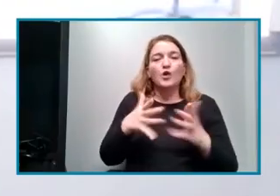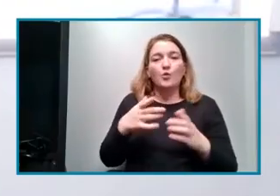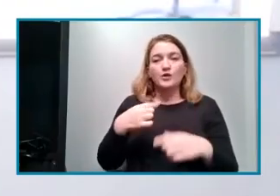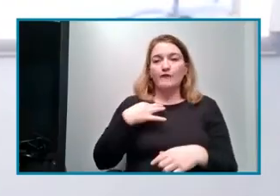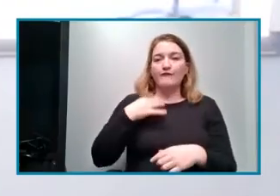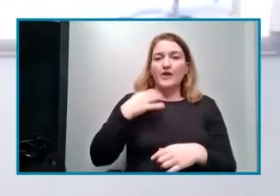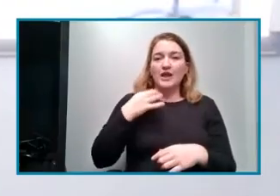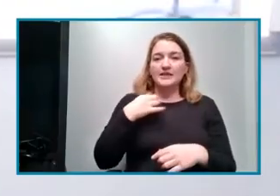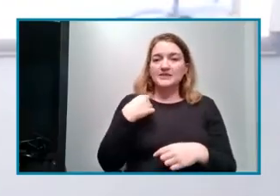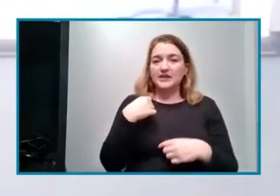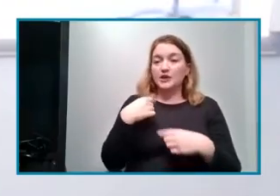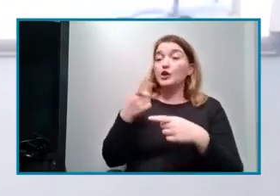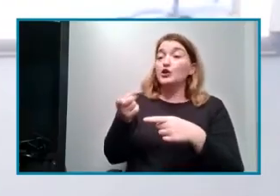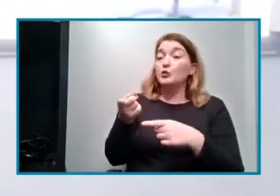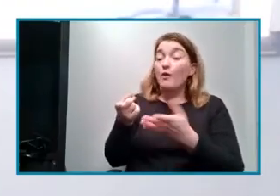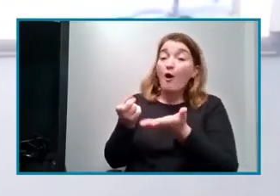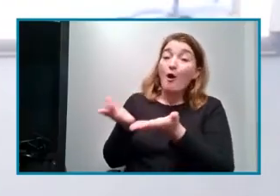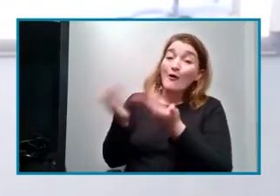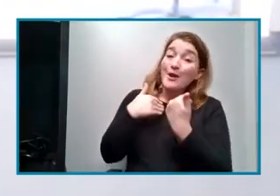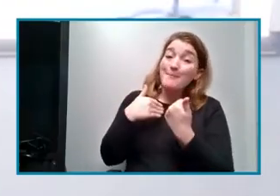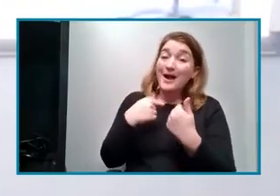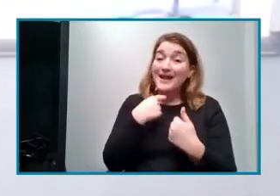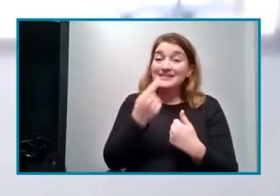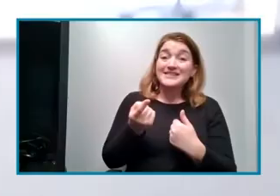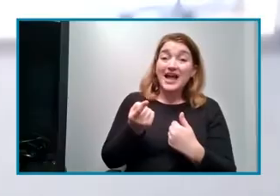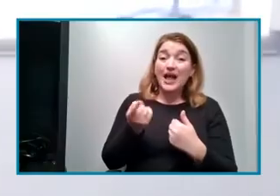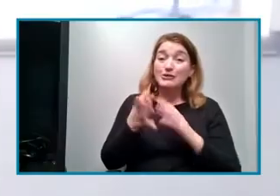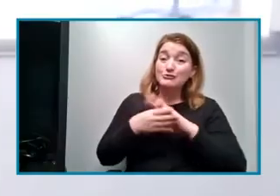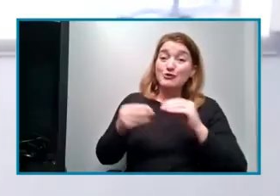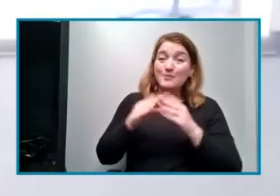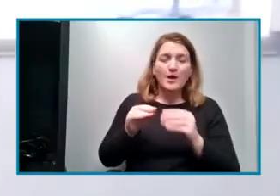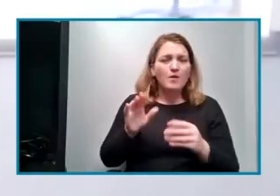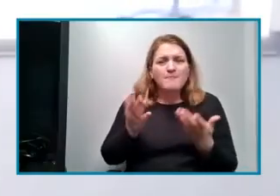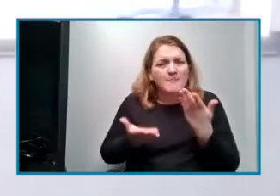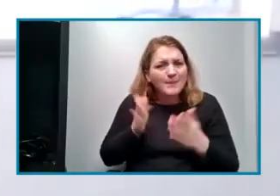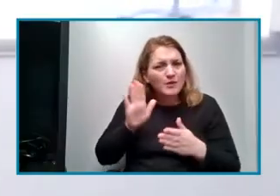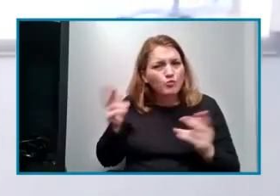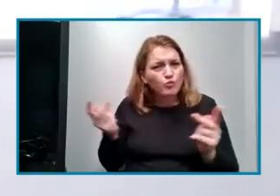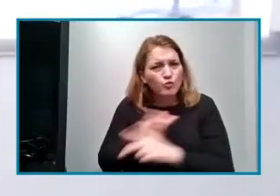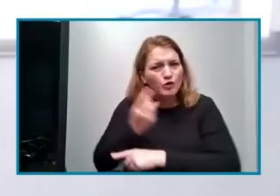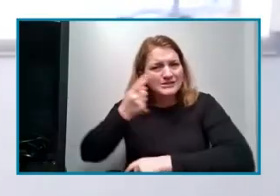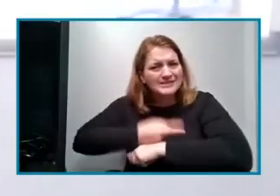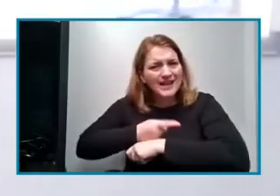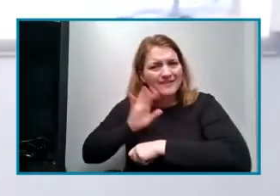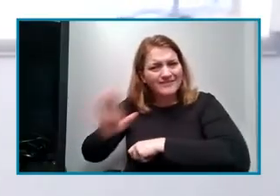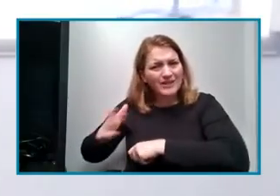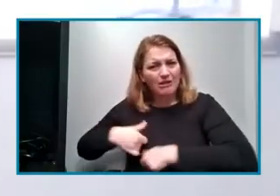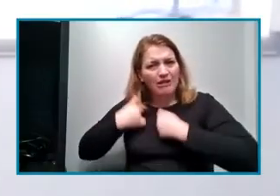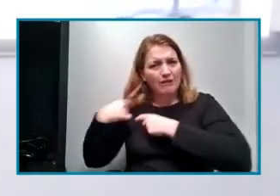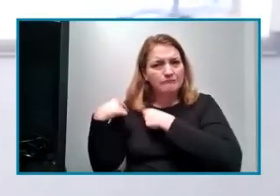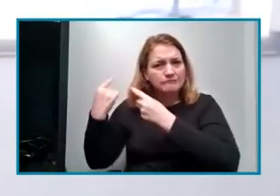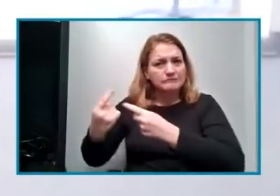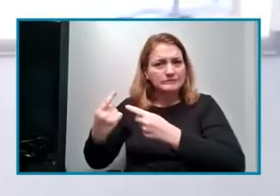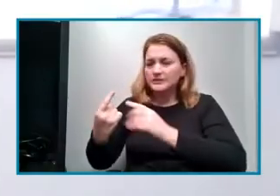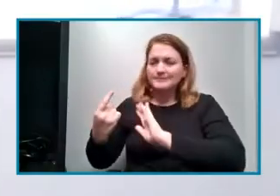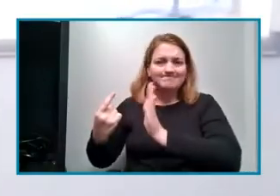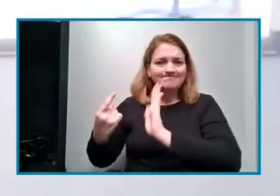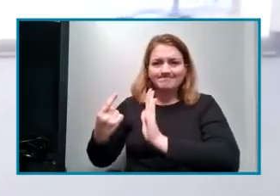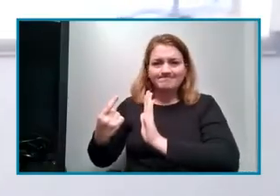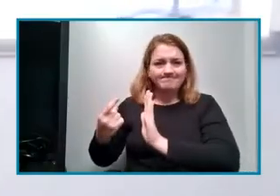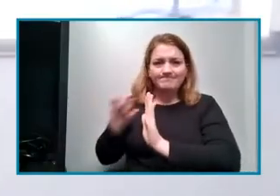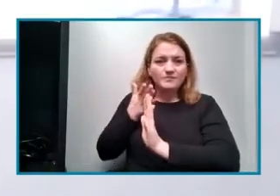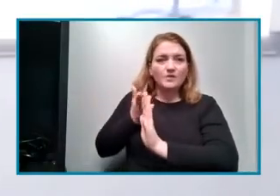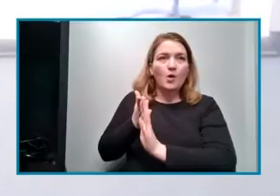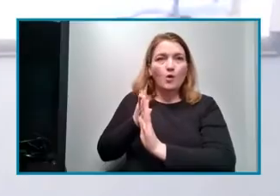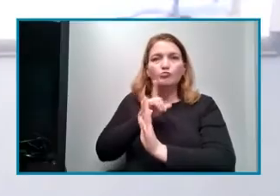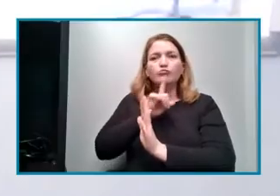stories about potentially the worst day in their life, right? That's not a good program. That's not what we do. That has some pitfalls. So we were able to really thread the